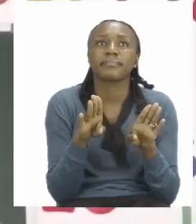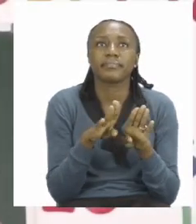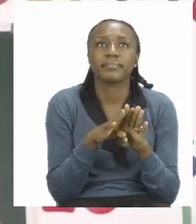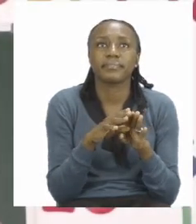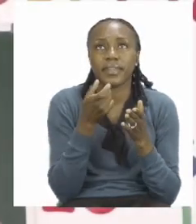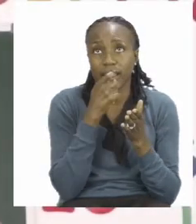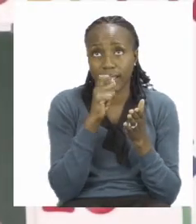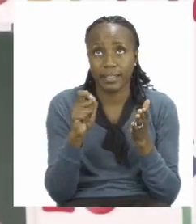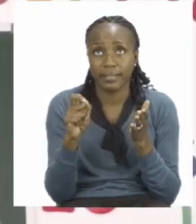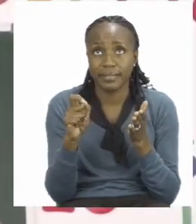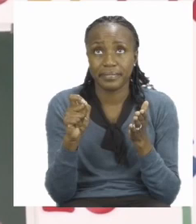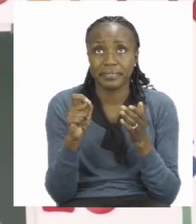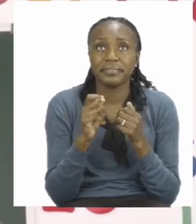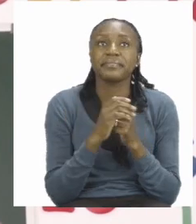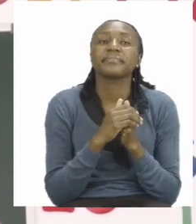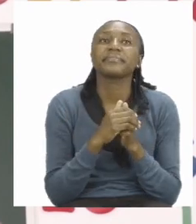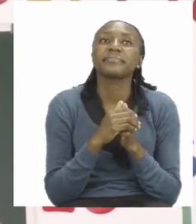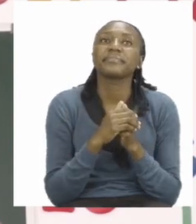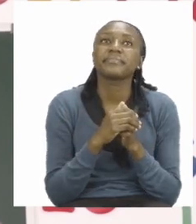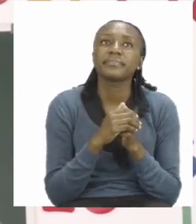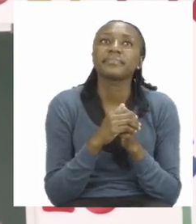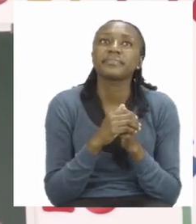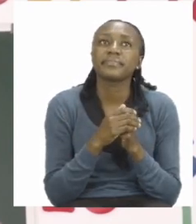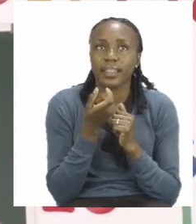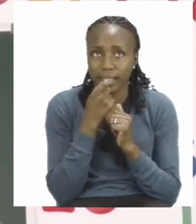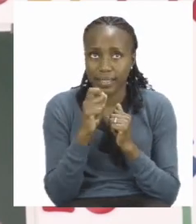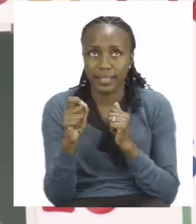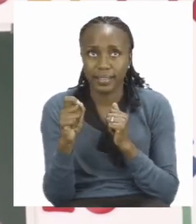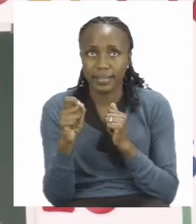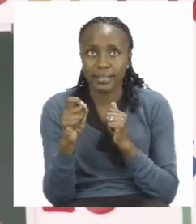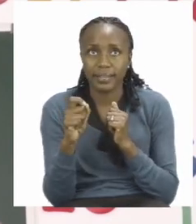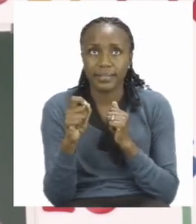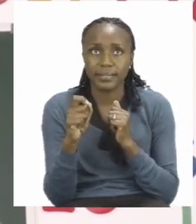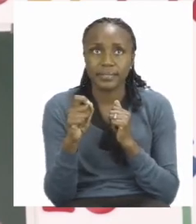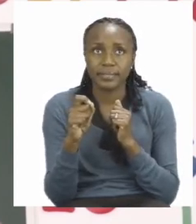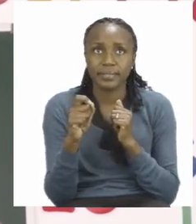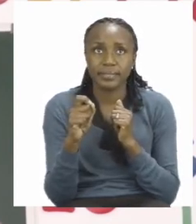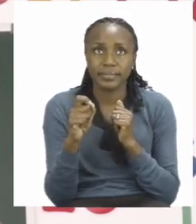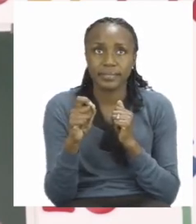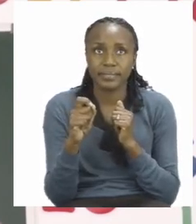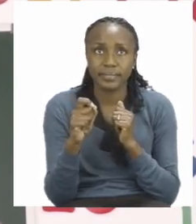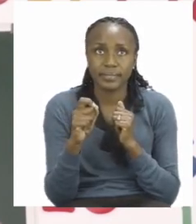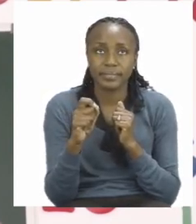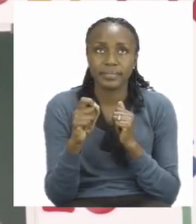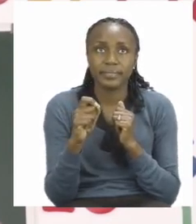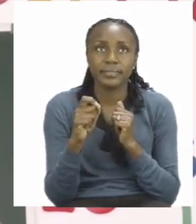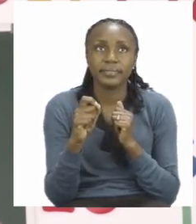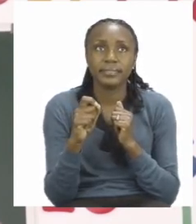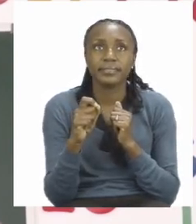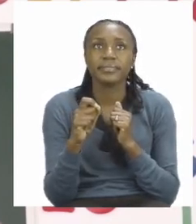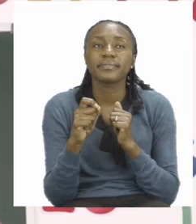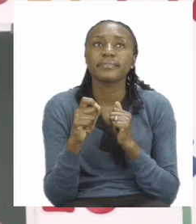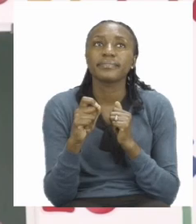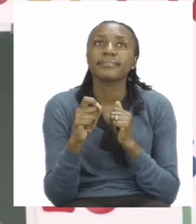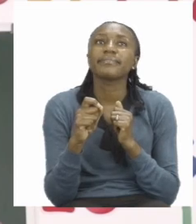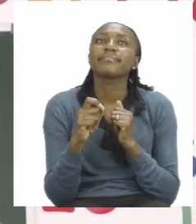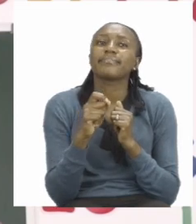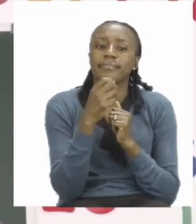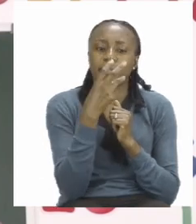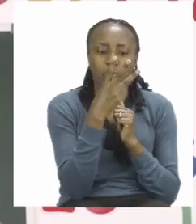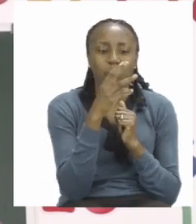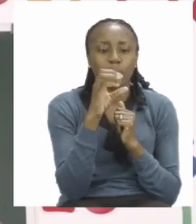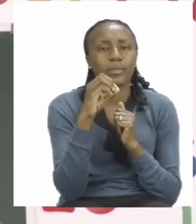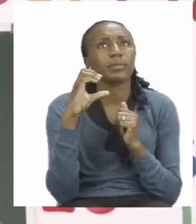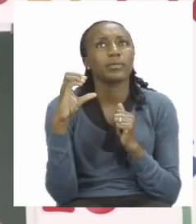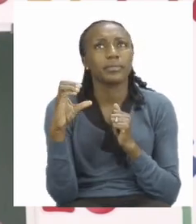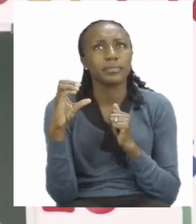So let's take a look. Now the pencil is 30 cents. That's how much it costs. If